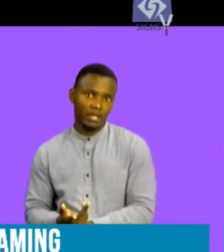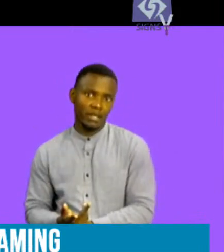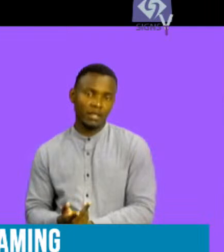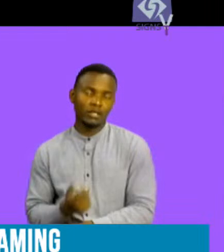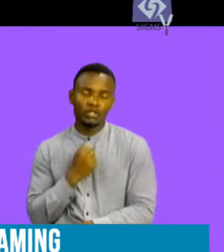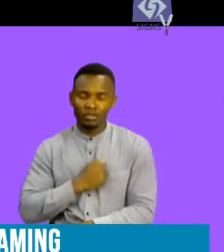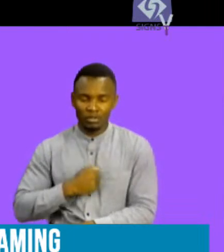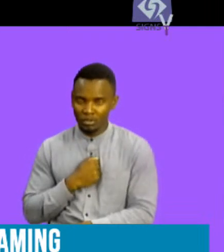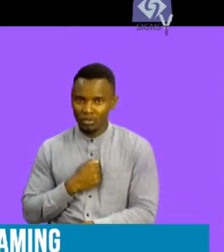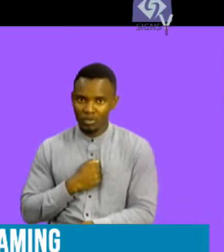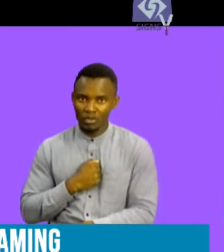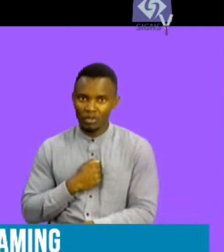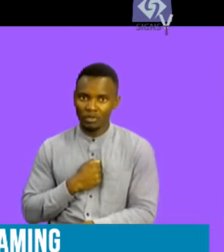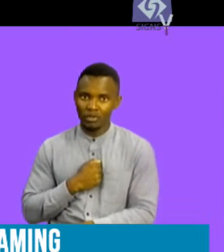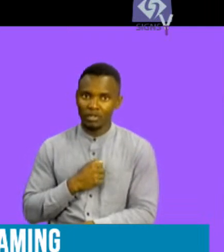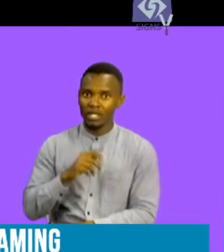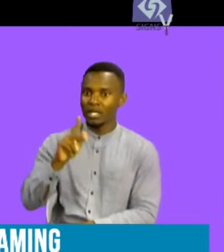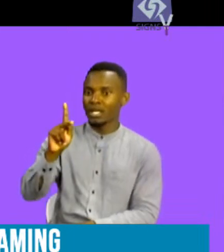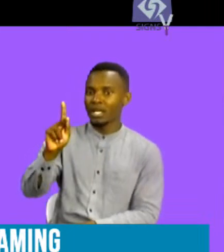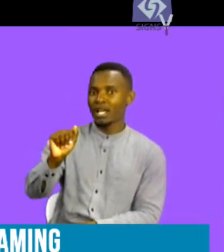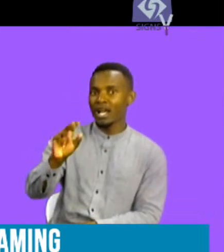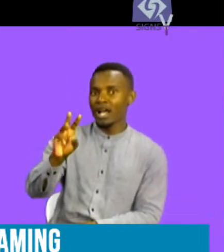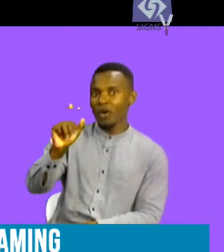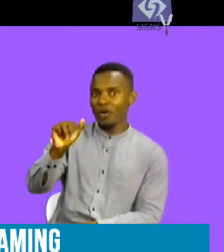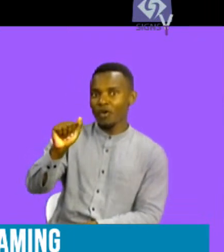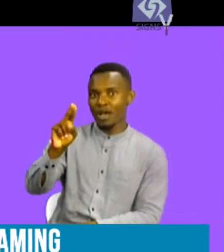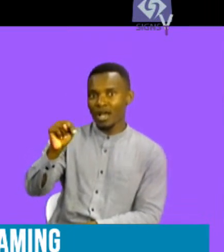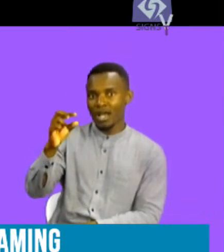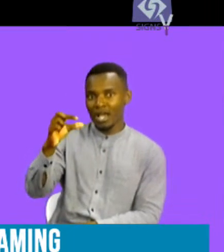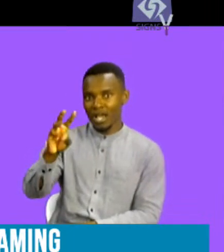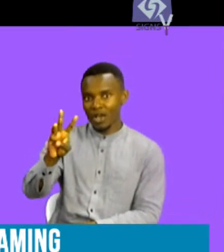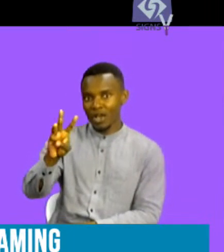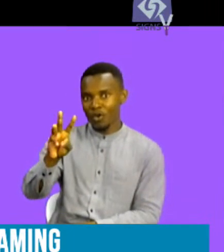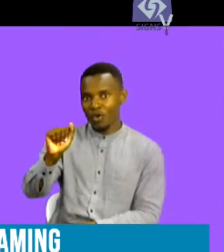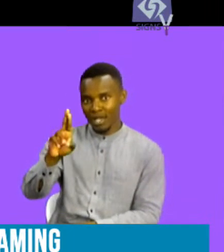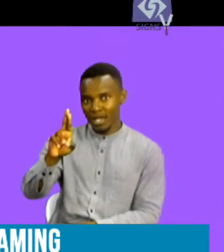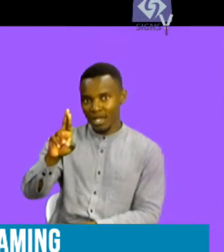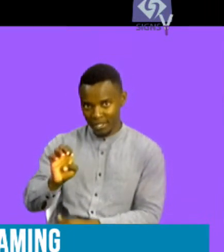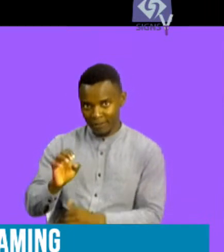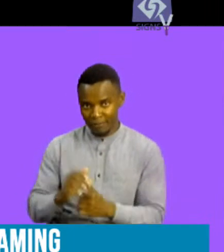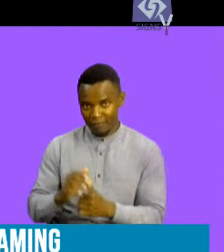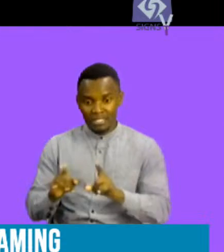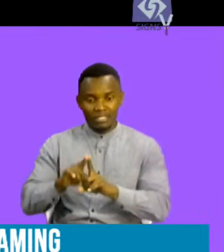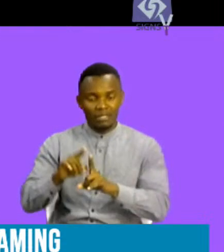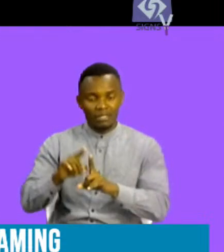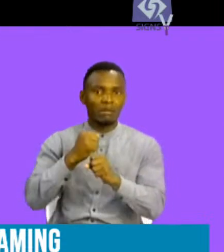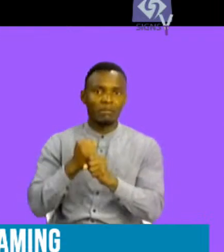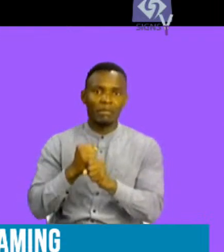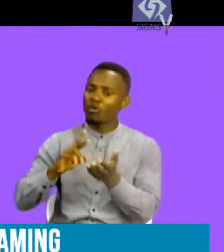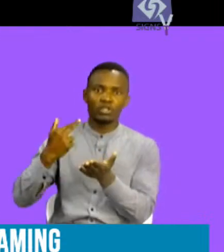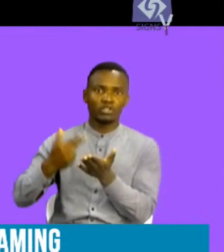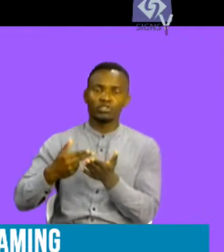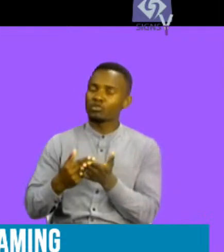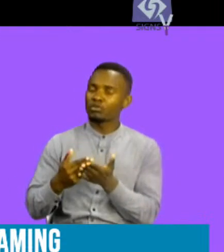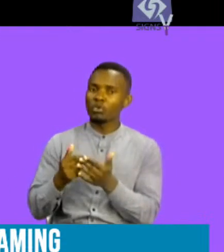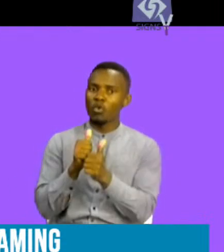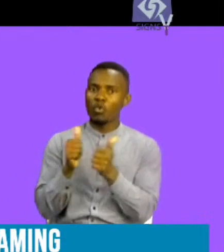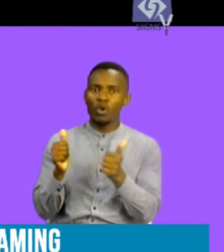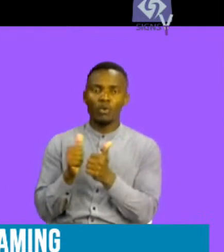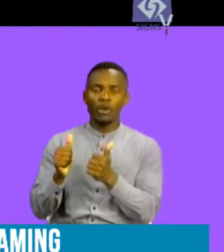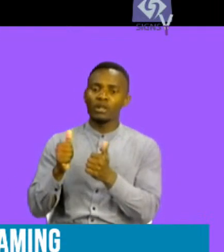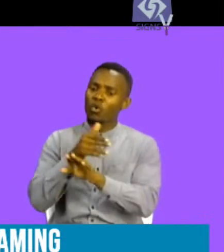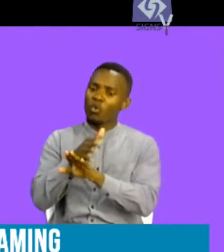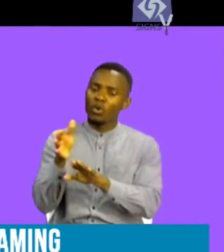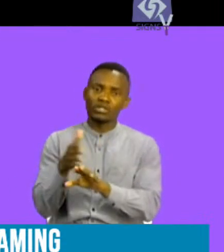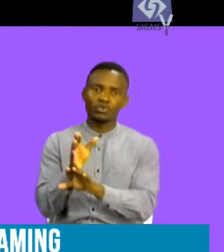makes resource utilization more accountable. Yeah. We save on resources. There is no duplication of